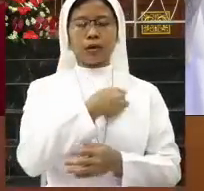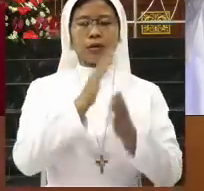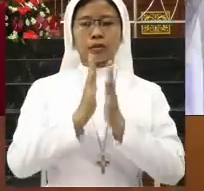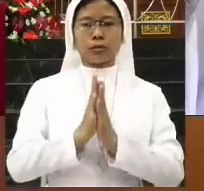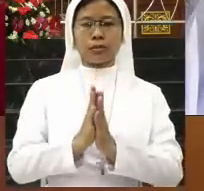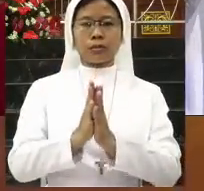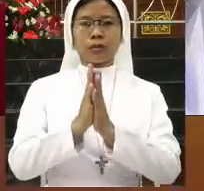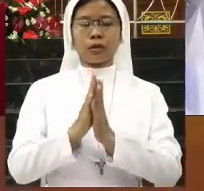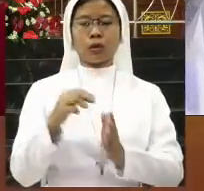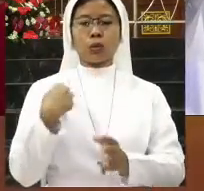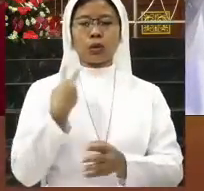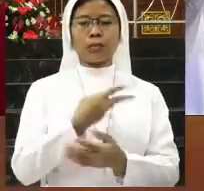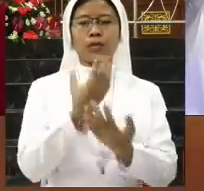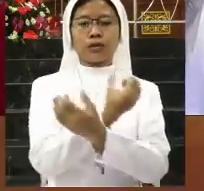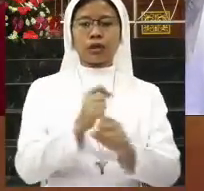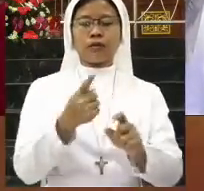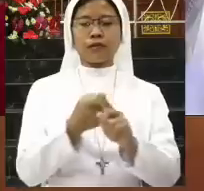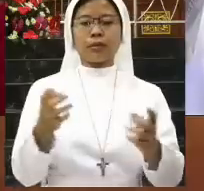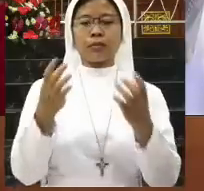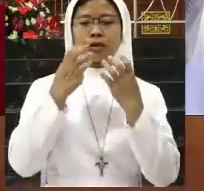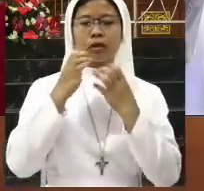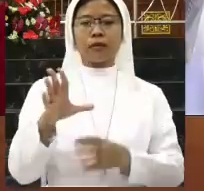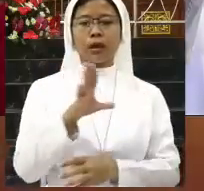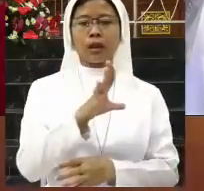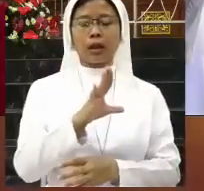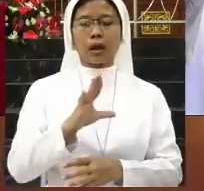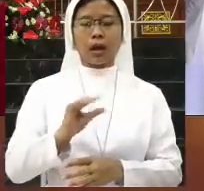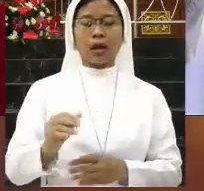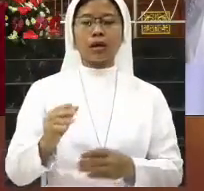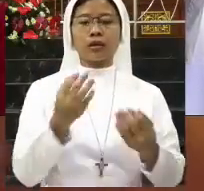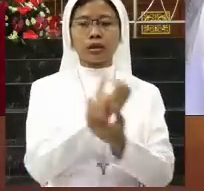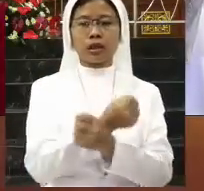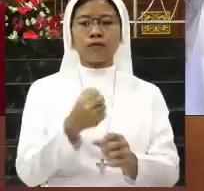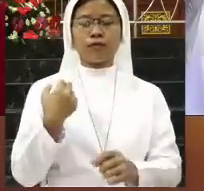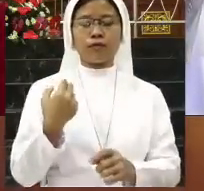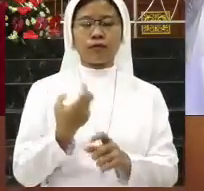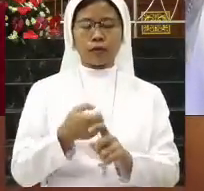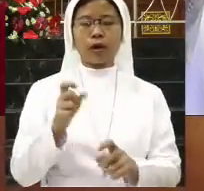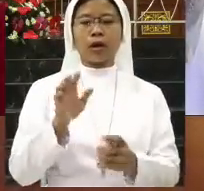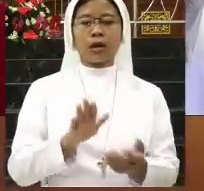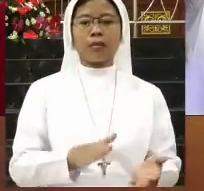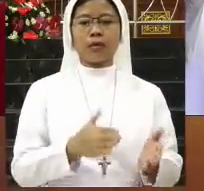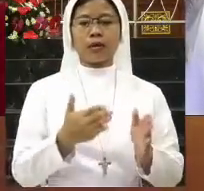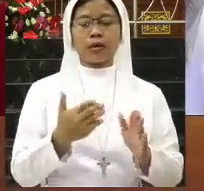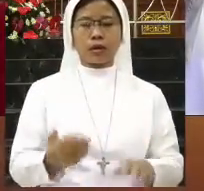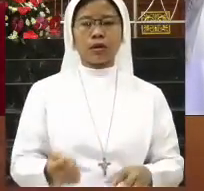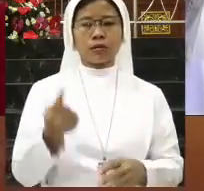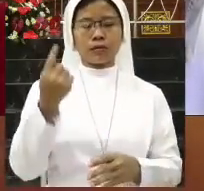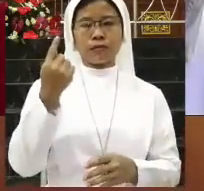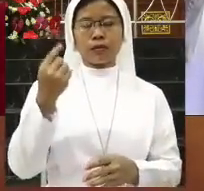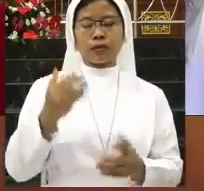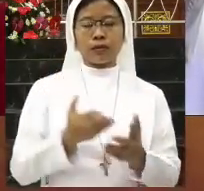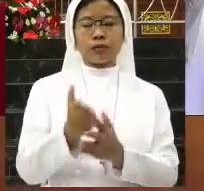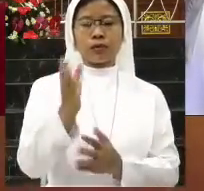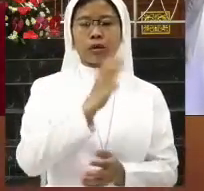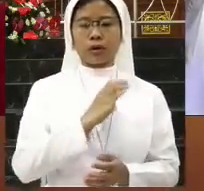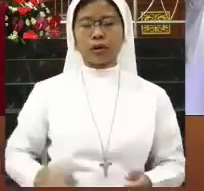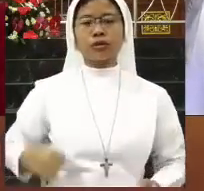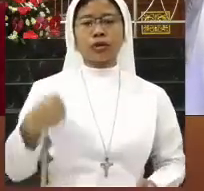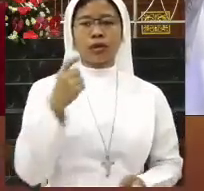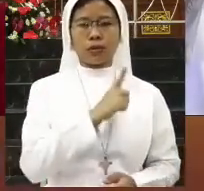intercessione abistantibus malis, ita morte perpetua liberemur, per Christum